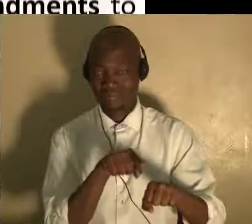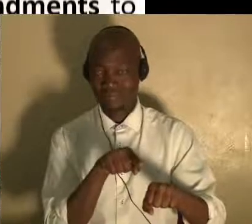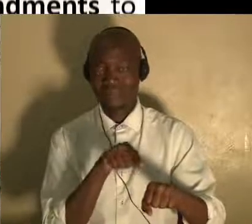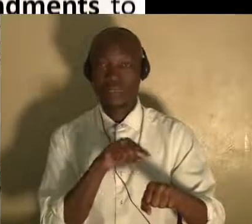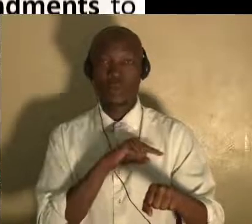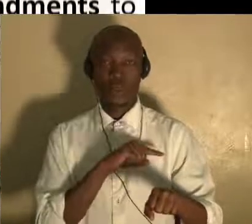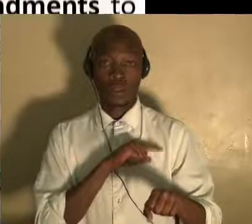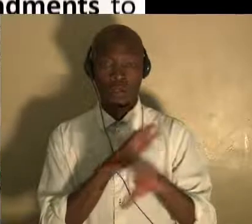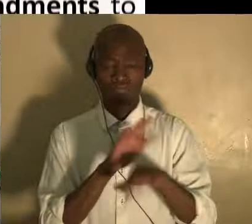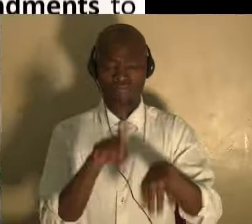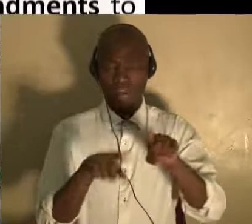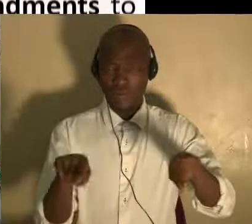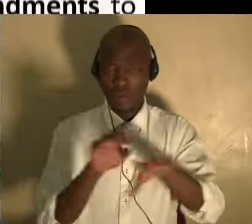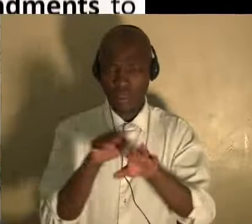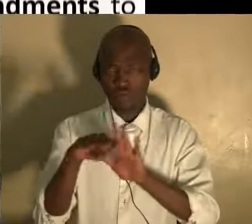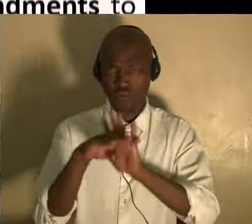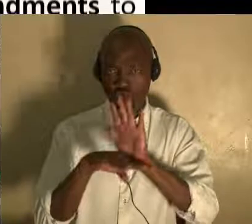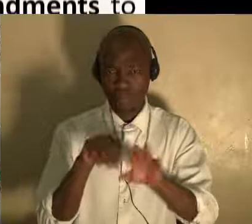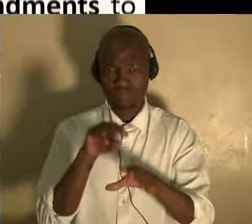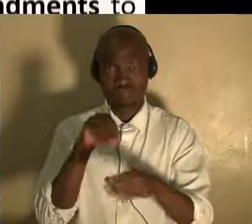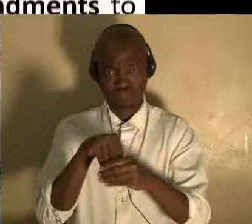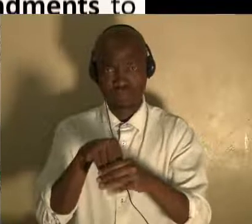consists of various programs